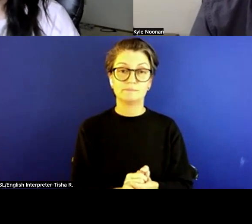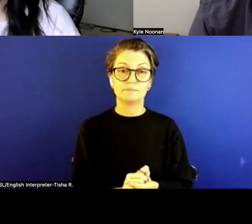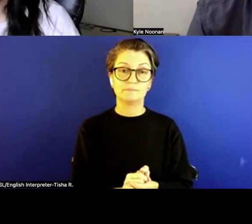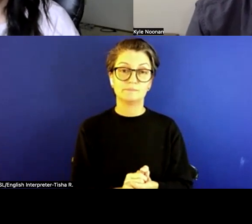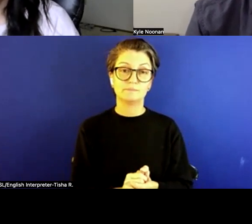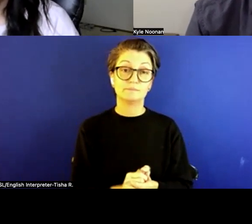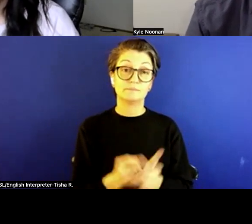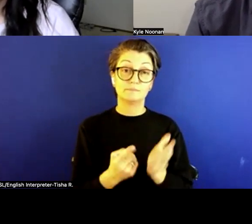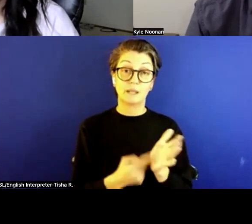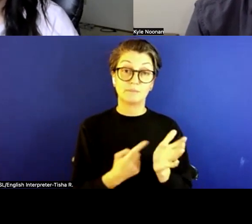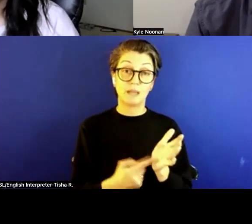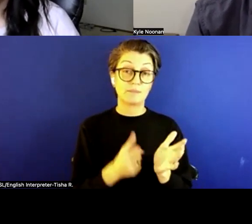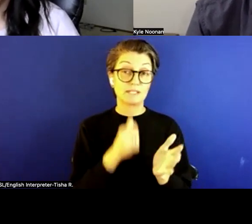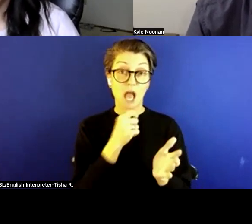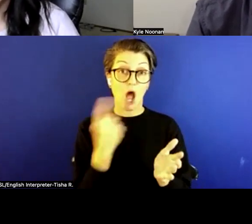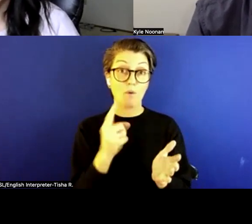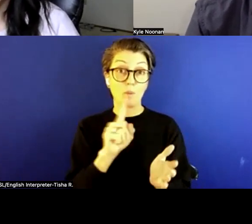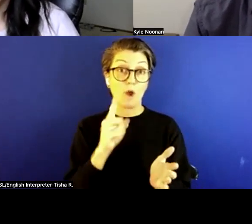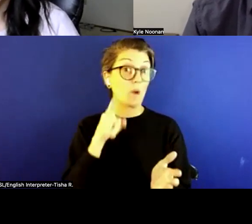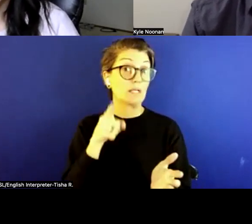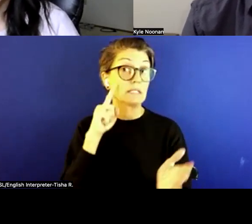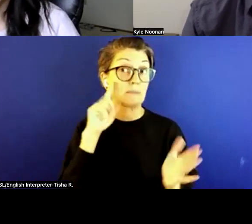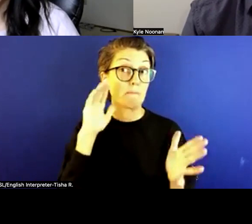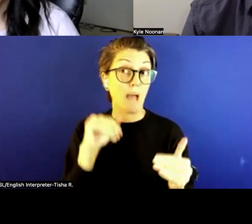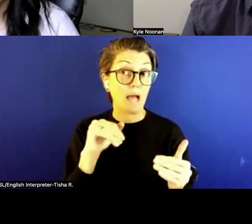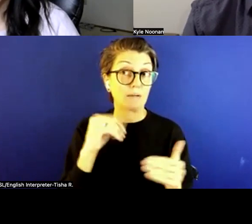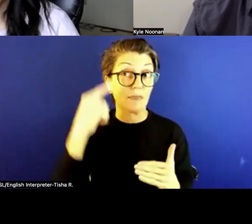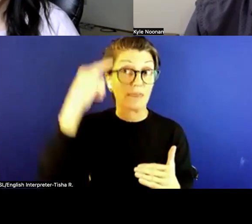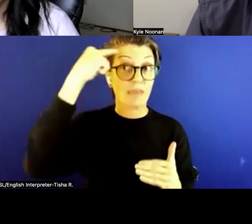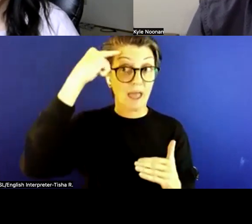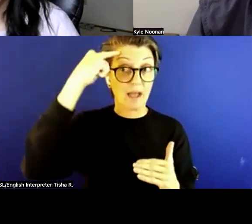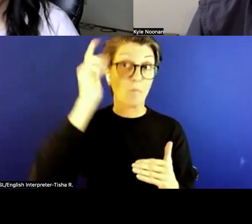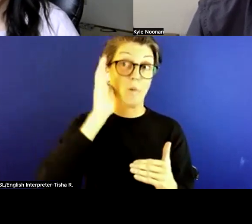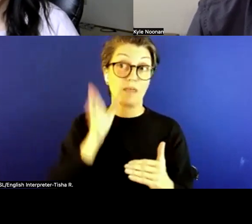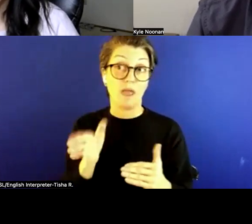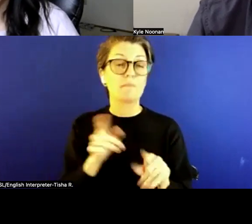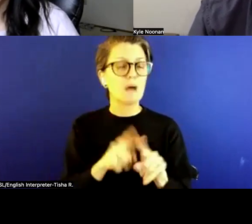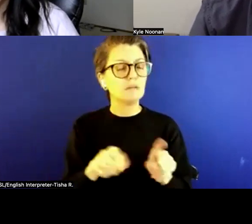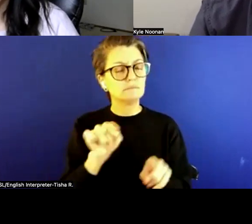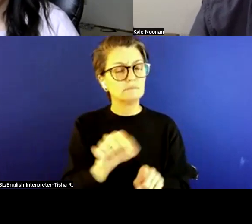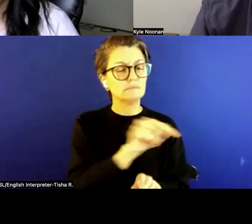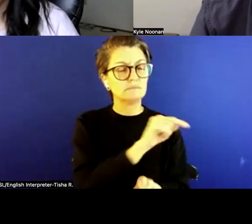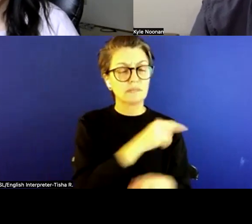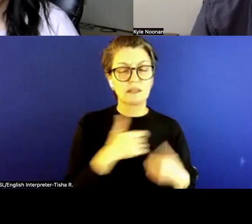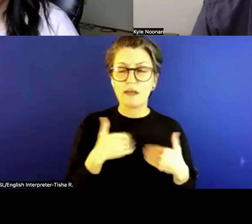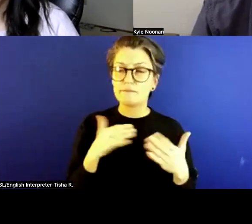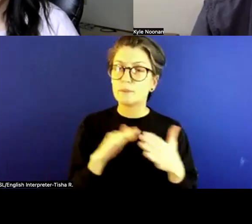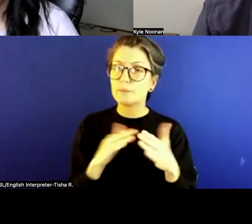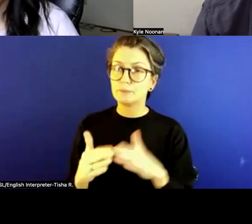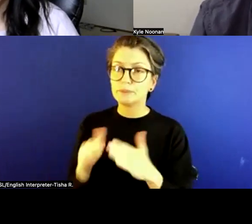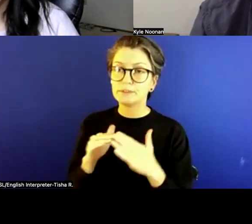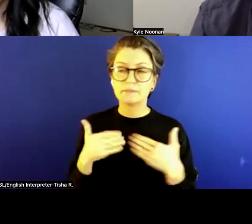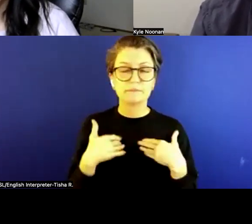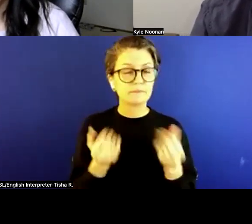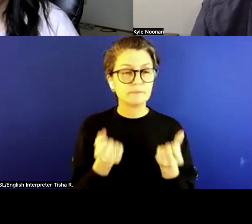you think it will be or where you'll expect it to be, but there is community. There's lots